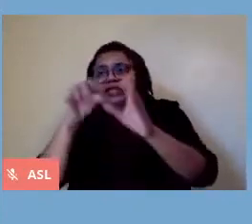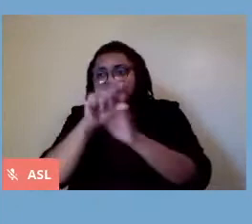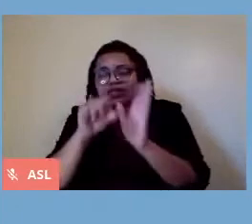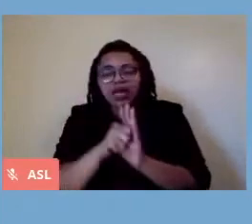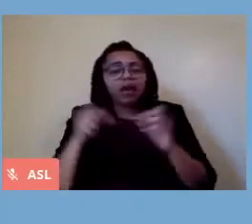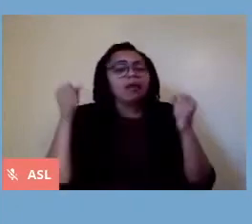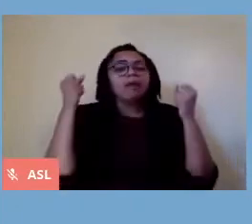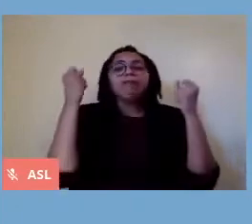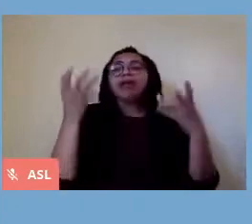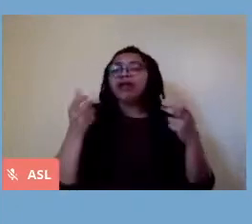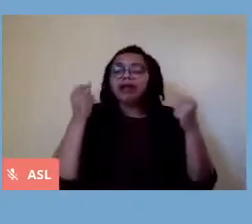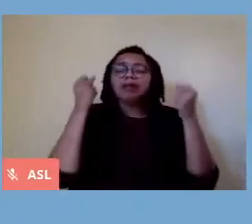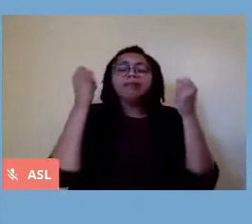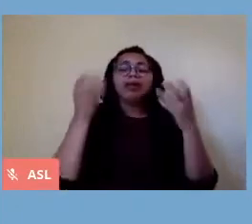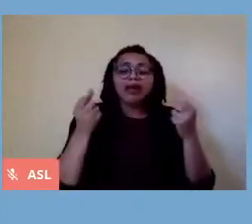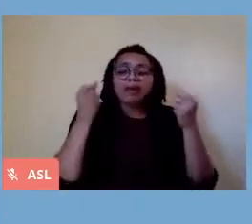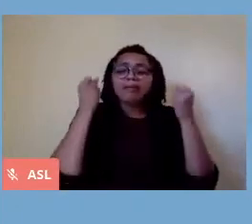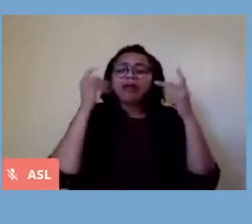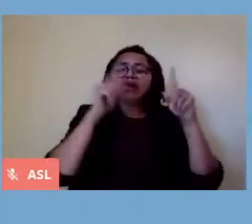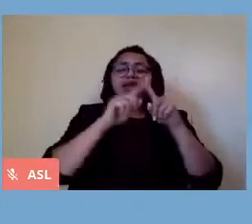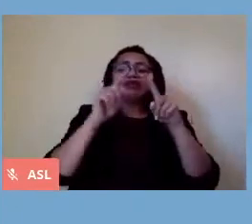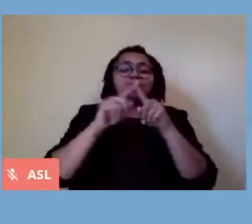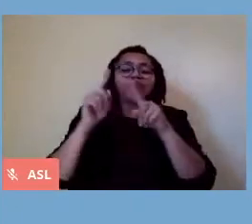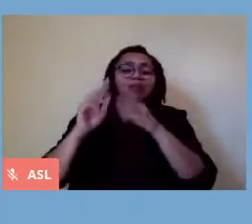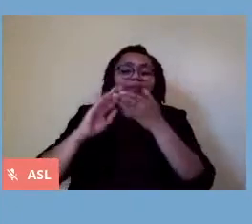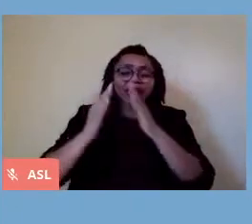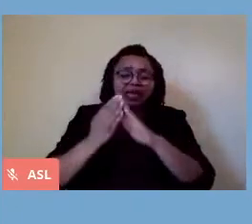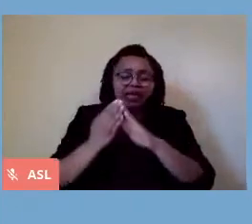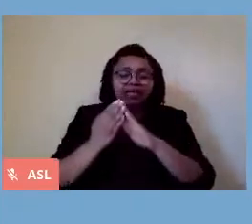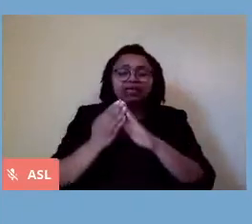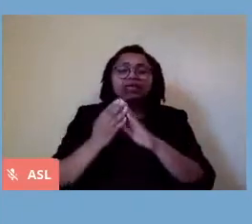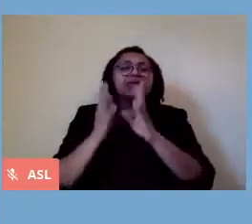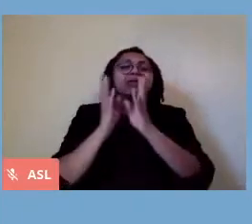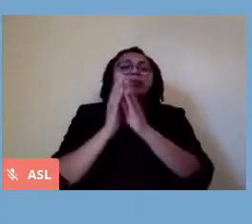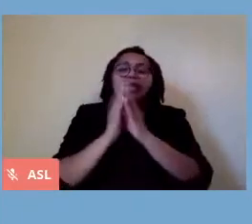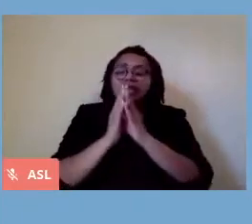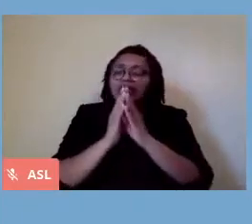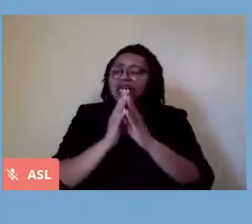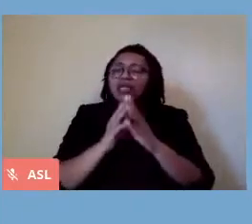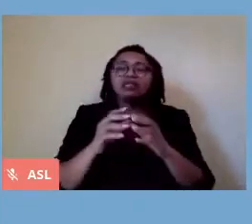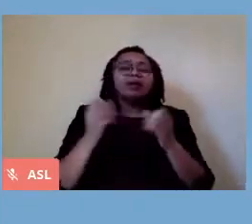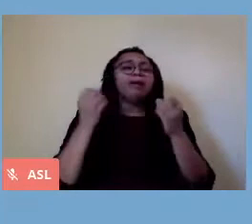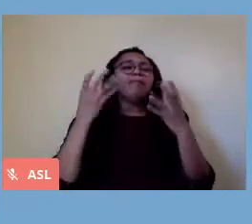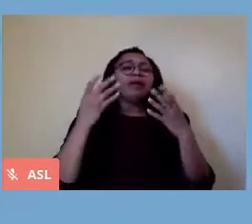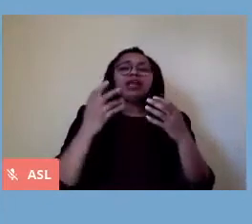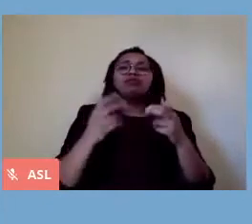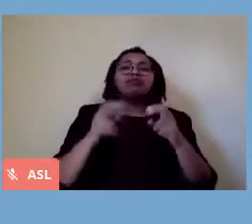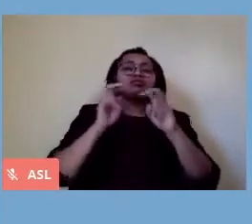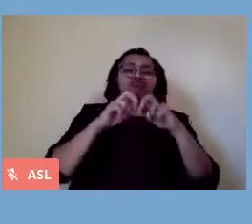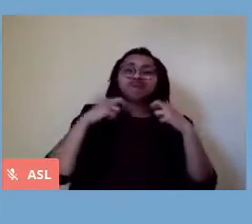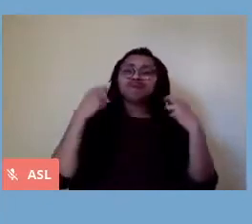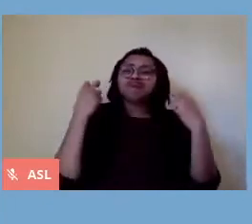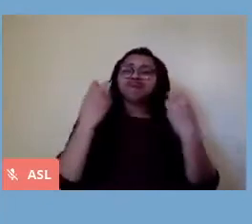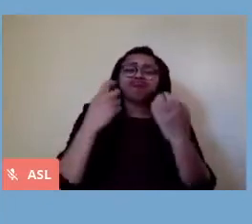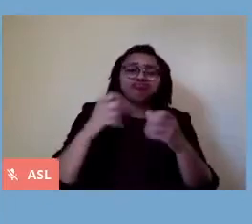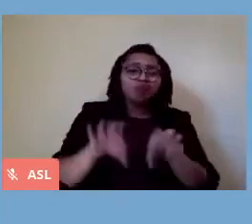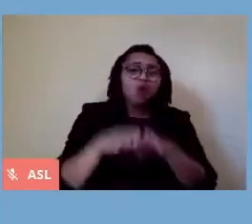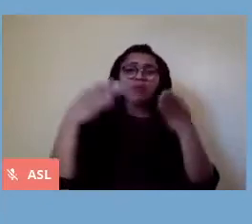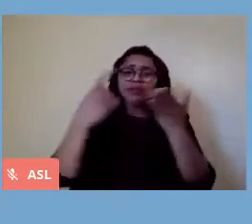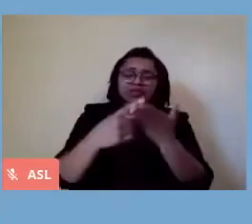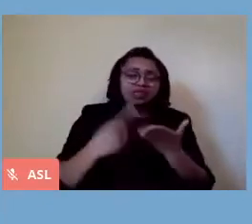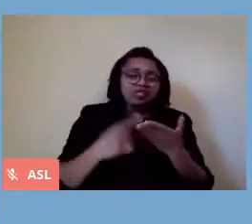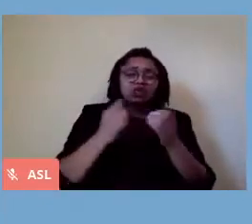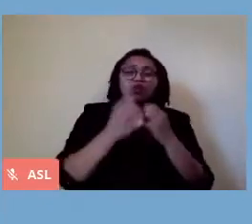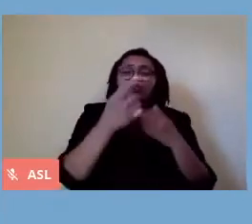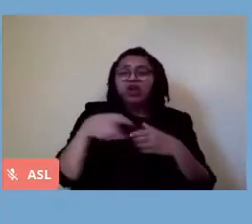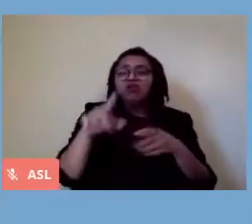and webinars and community roundtables with so many of you. Thank you to Bruce, the SCAN Foundation, and all of you who have been part